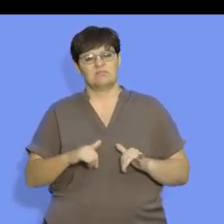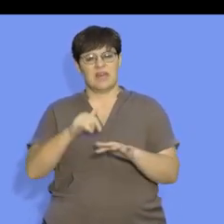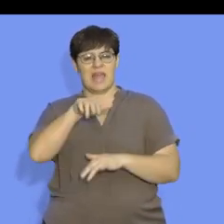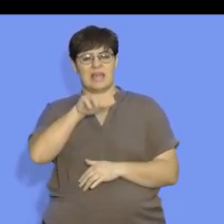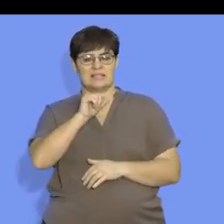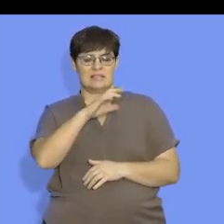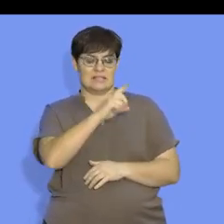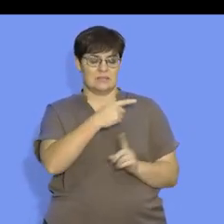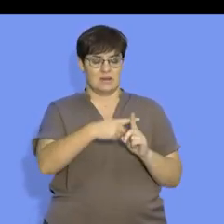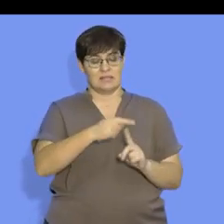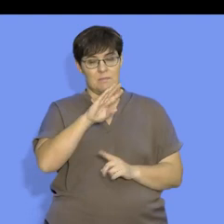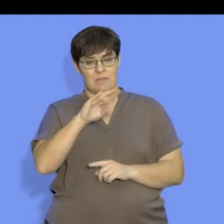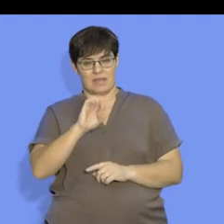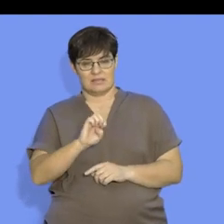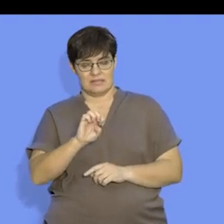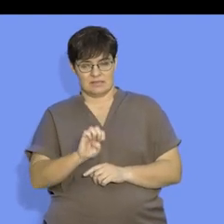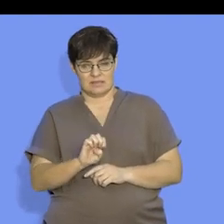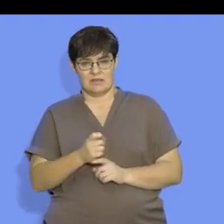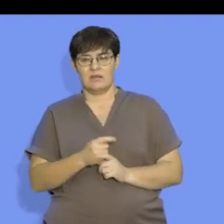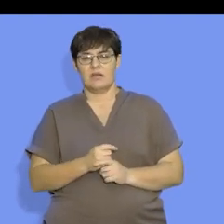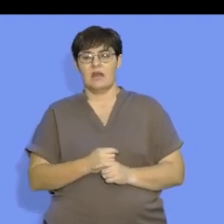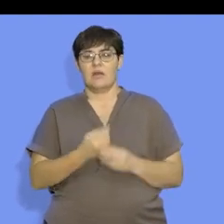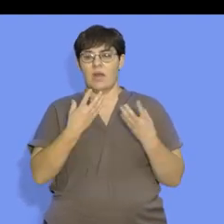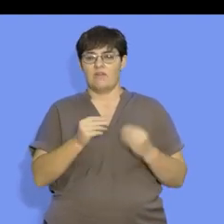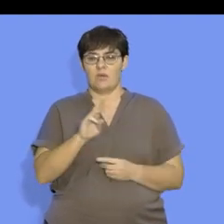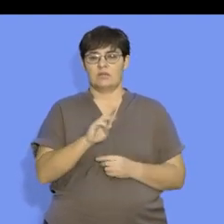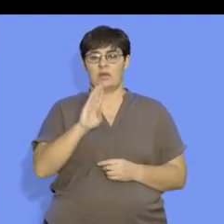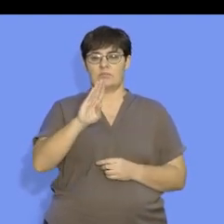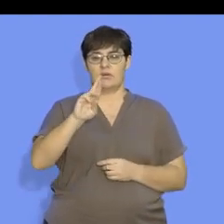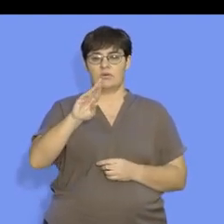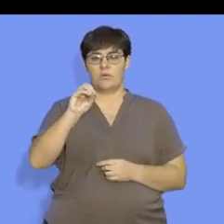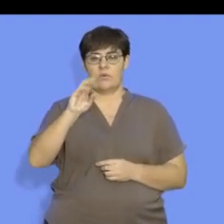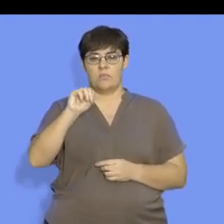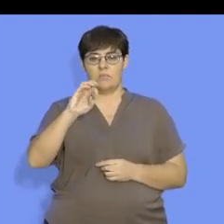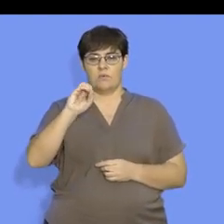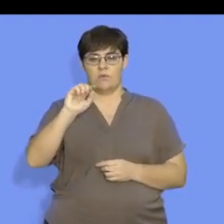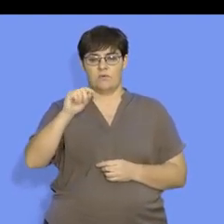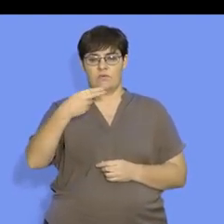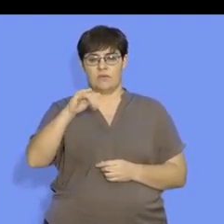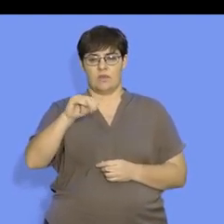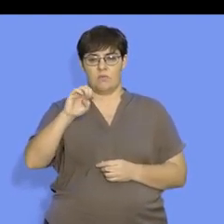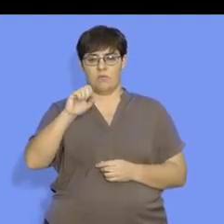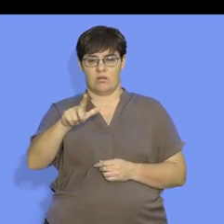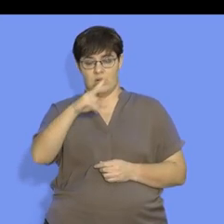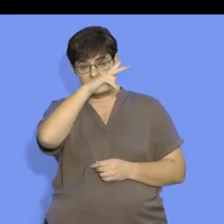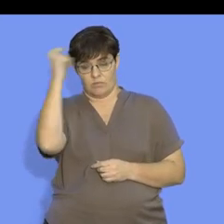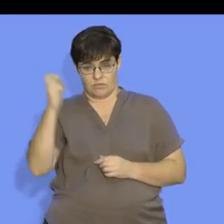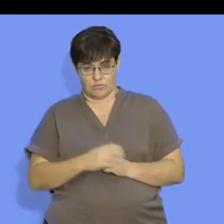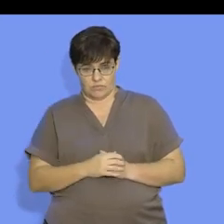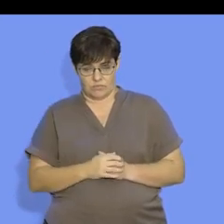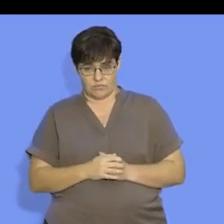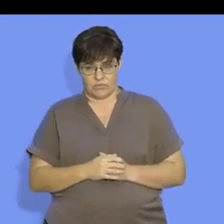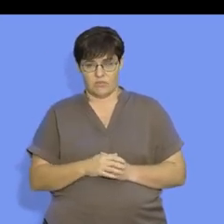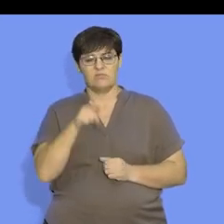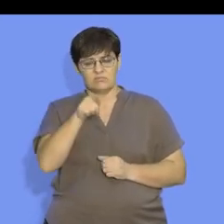very common in acid-base reaction. The first one that we have is bromothymol blue, right? So bromothymol blue is